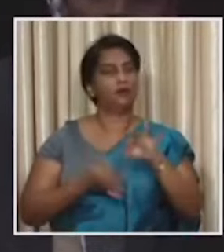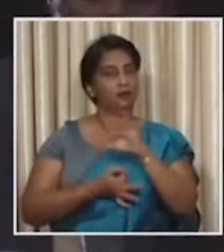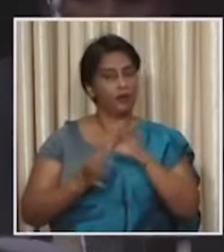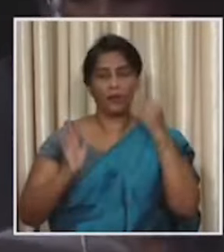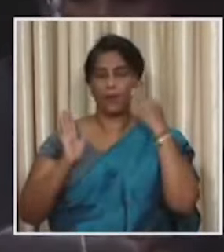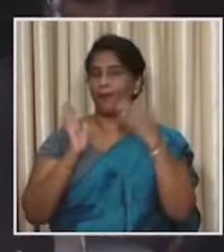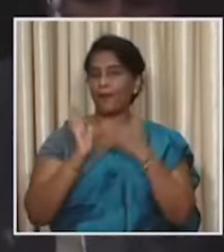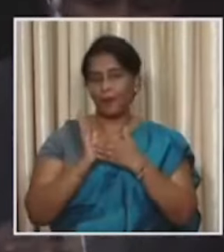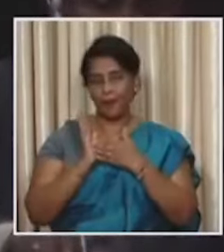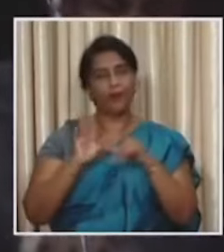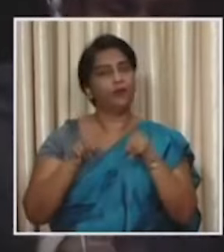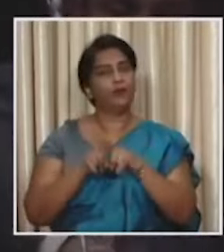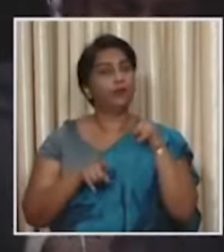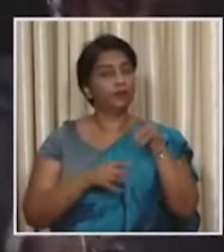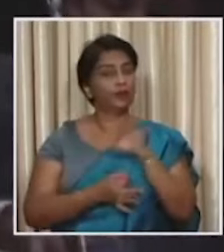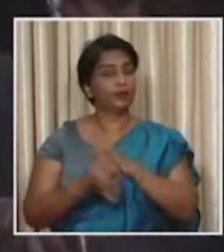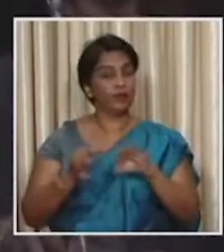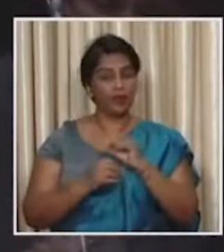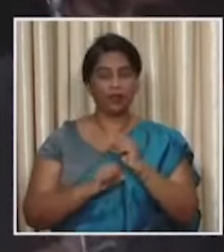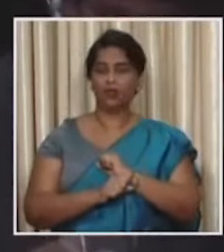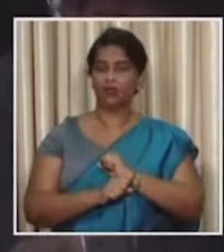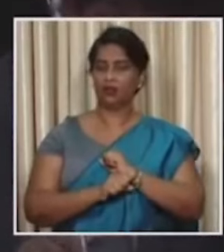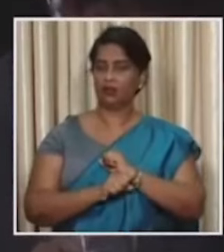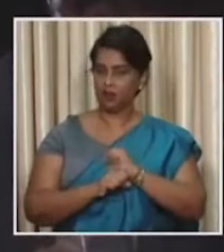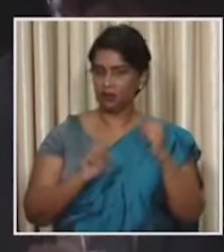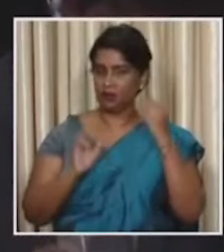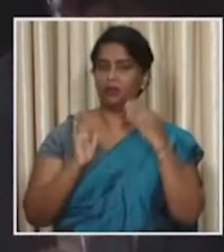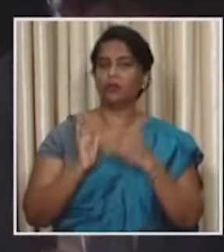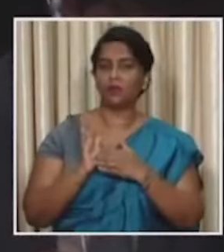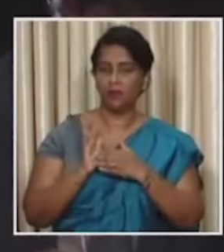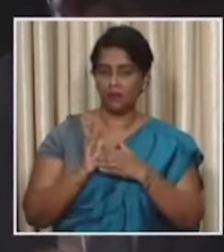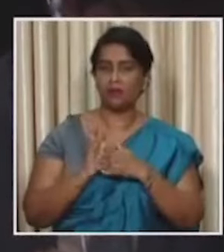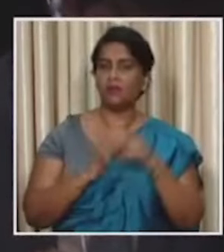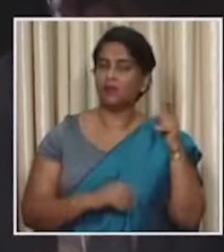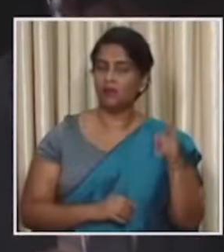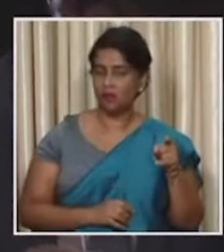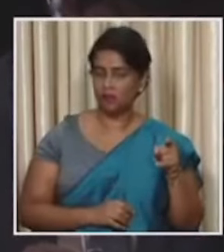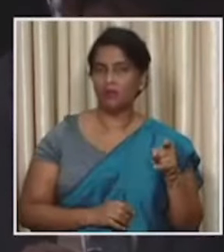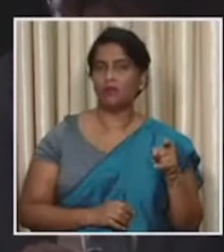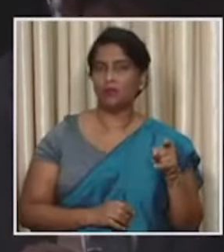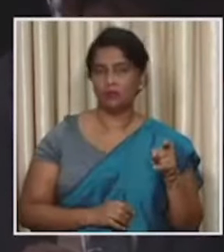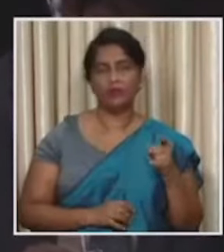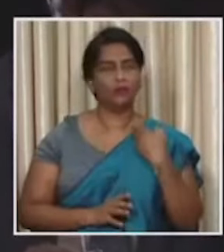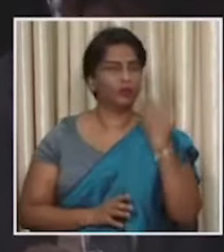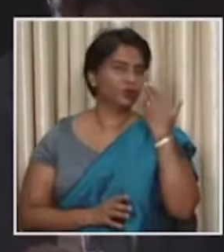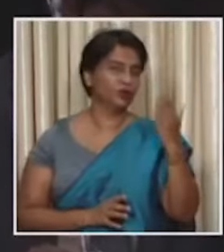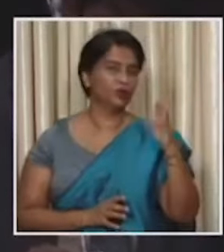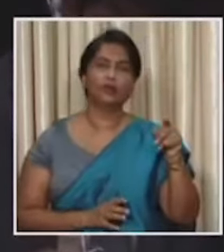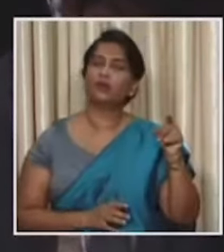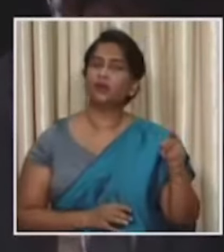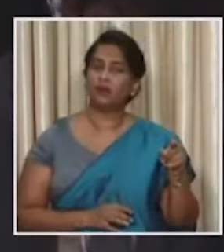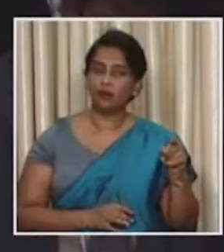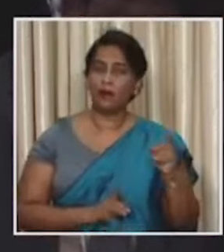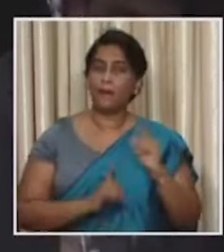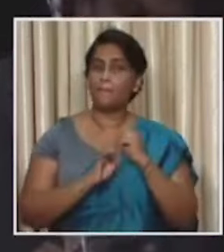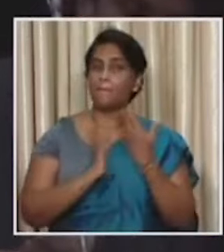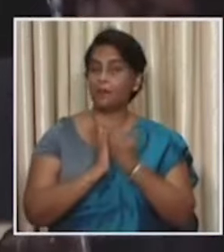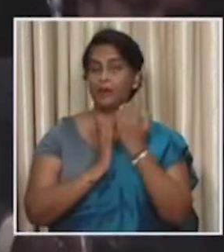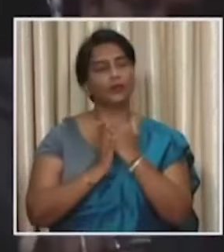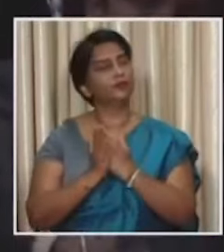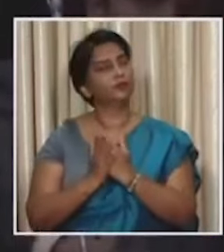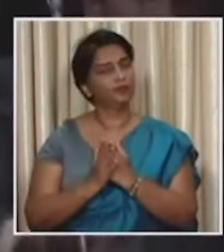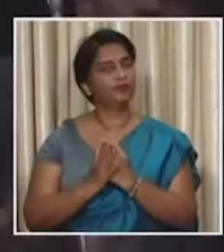term whilst he made his policy statement, I would like to remind him that our party was one